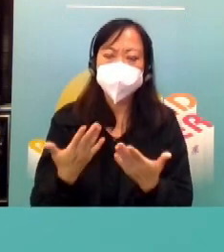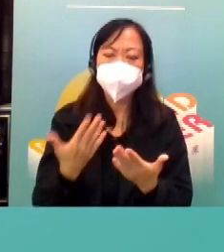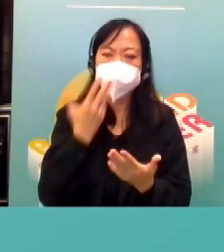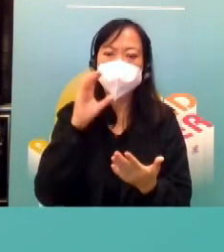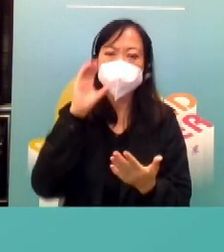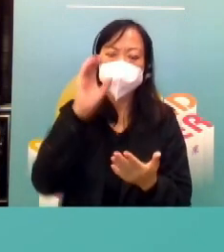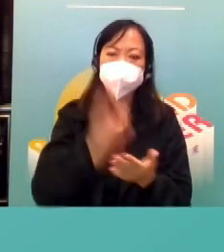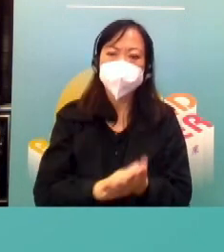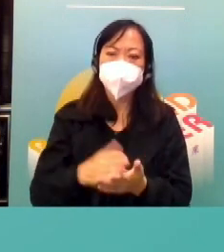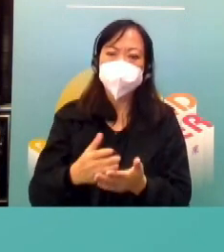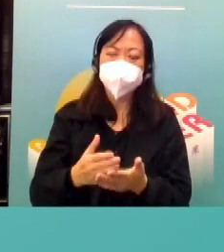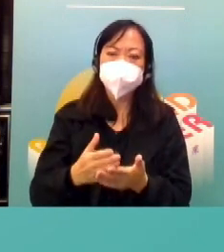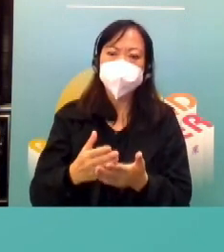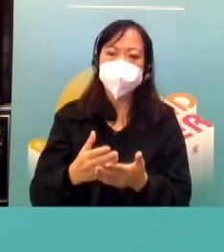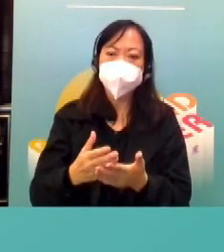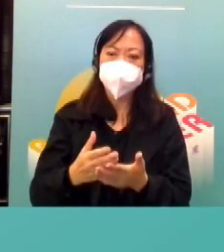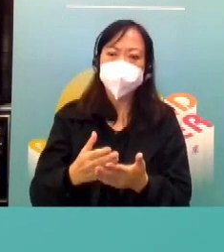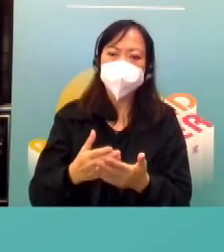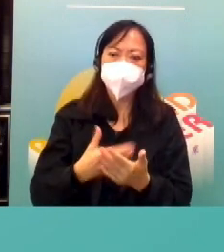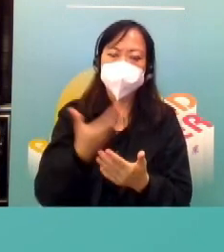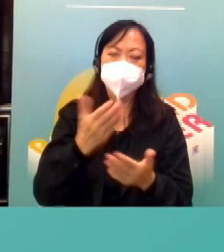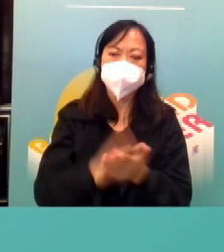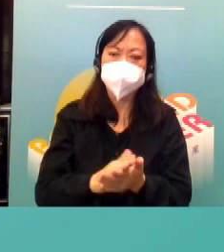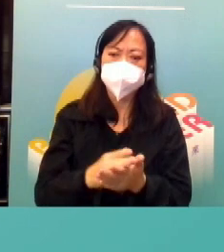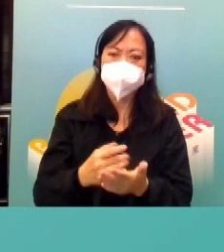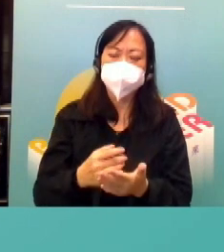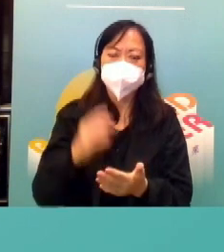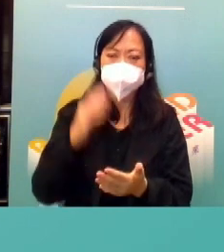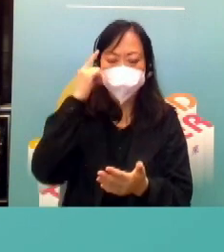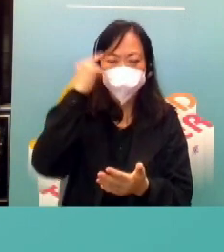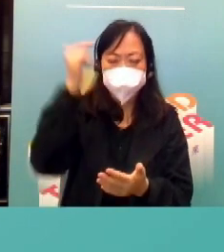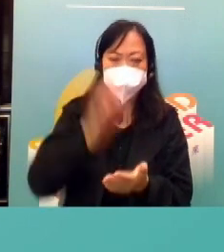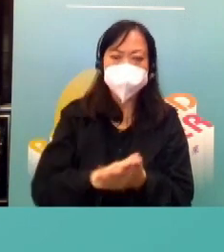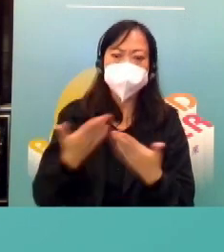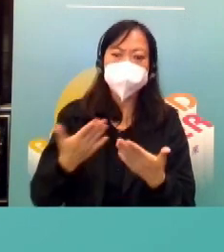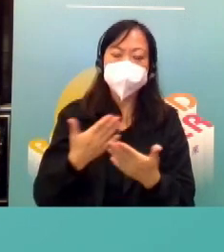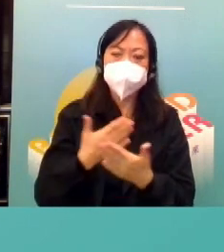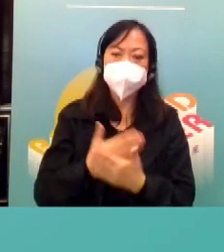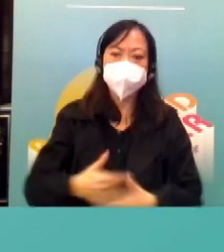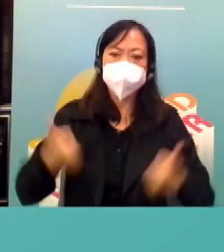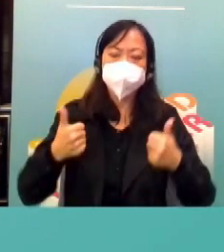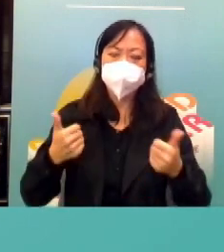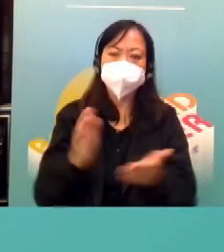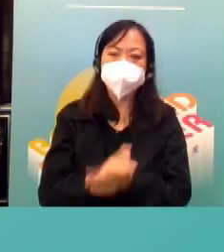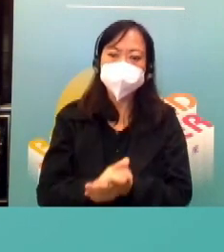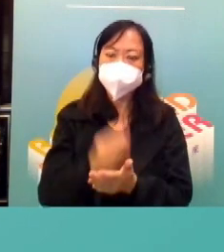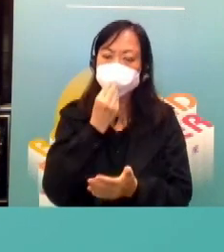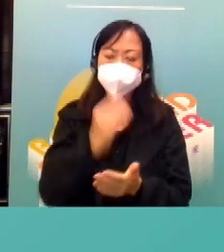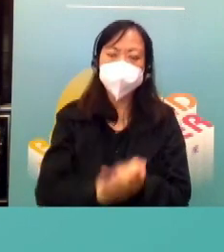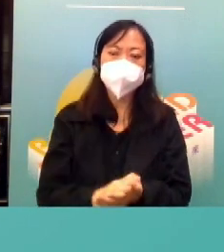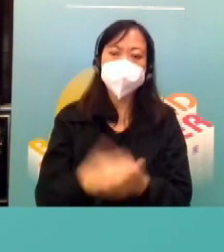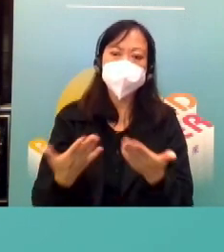generate pretty healthy returns to our investors. So we, for every pound that we invested in the business, we